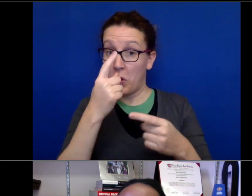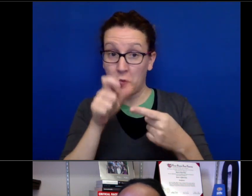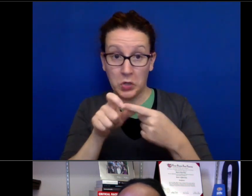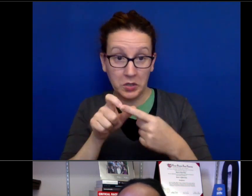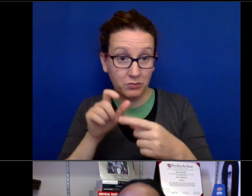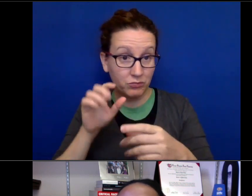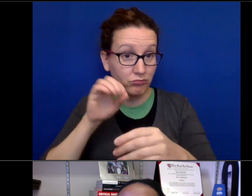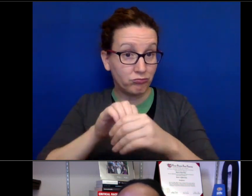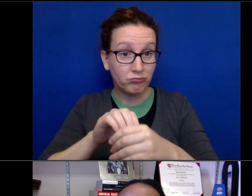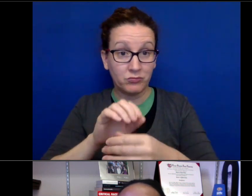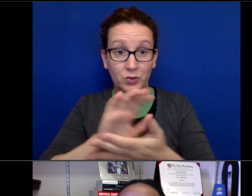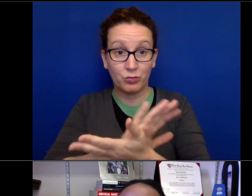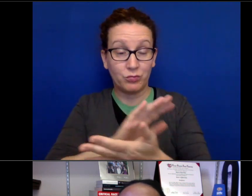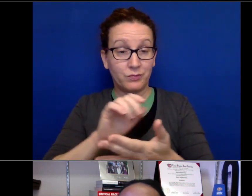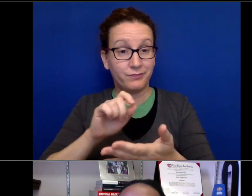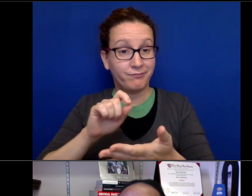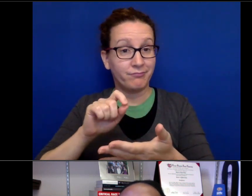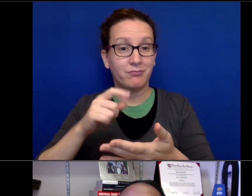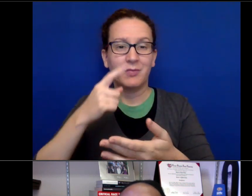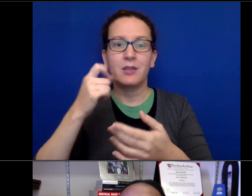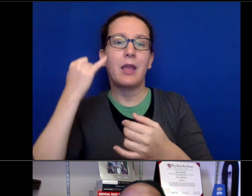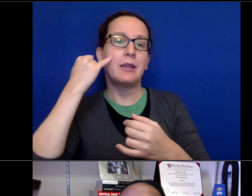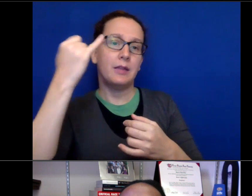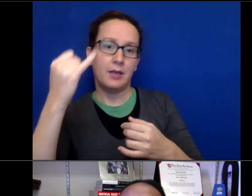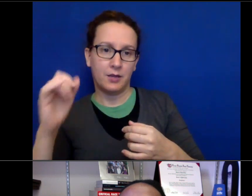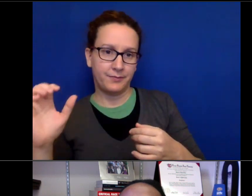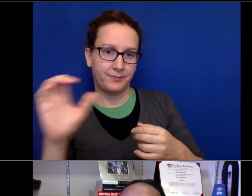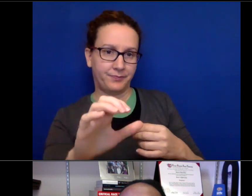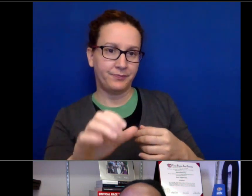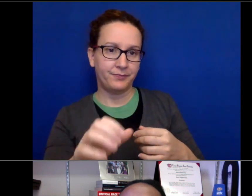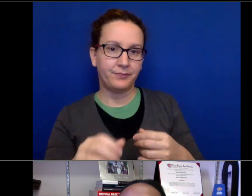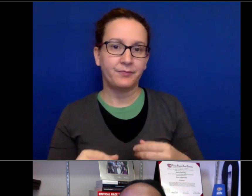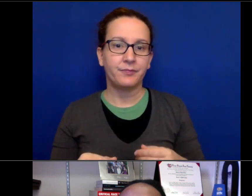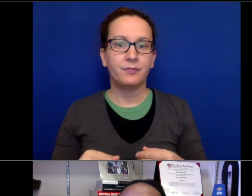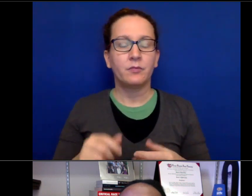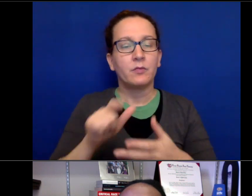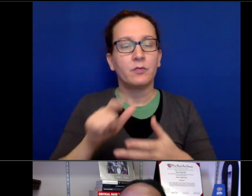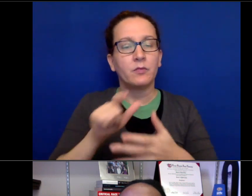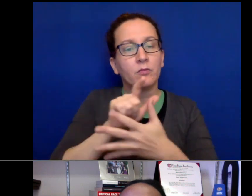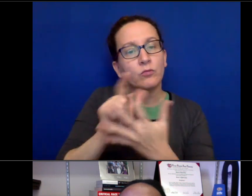because that person contributed a crucial idea. So when it comes to the ordering of